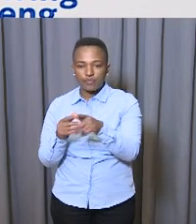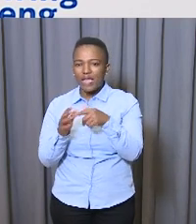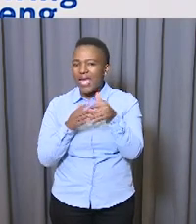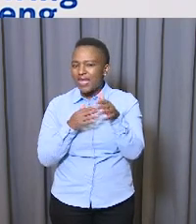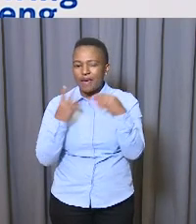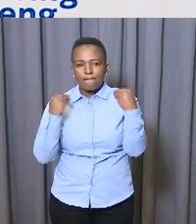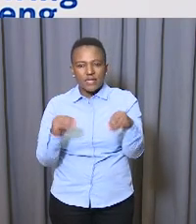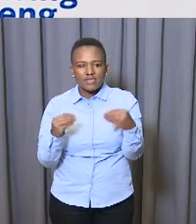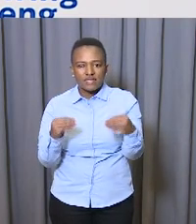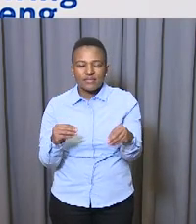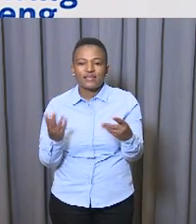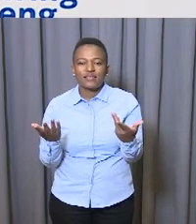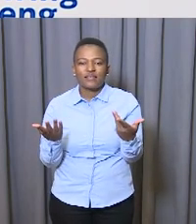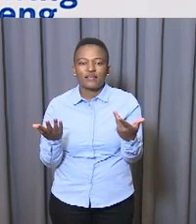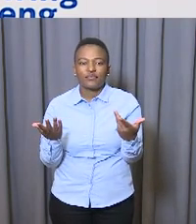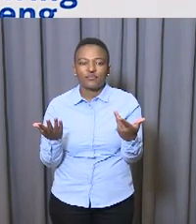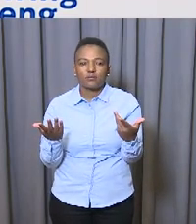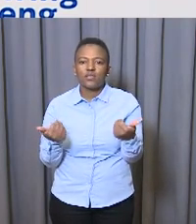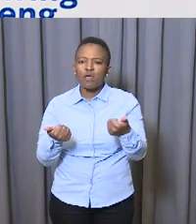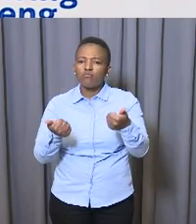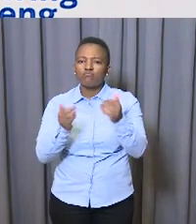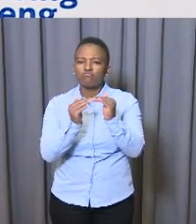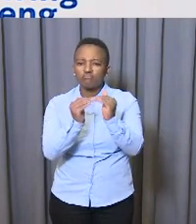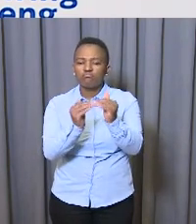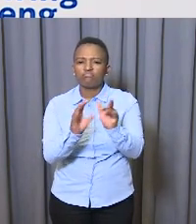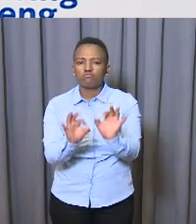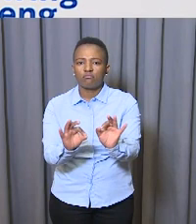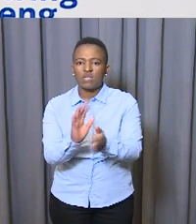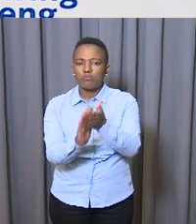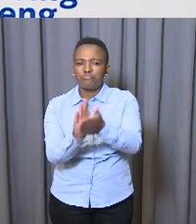operates to have this as standard.